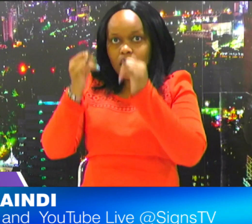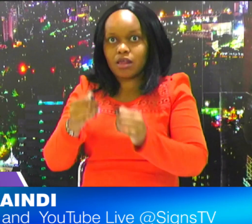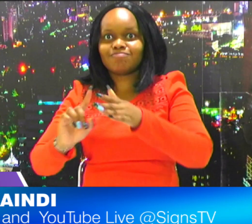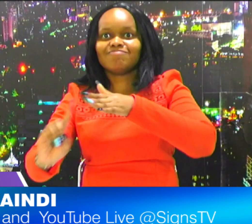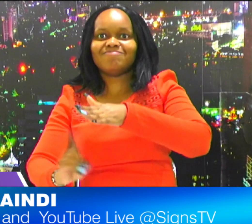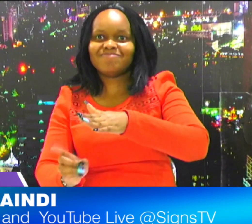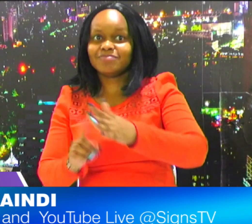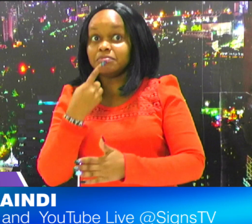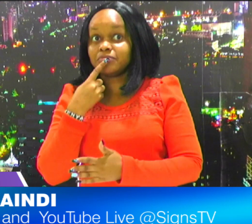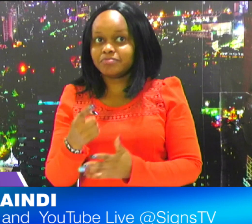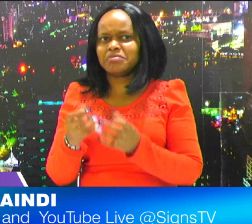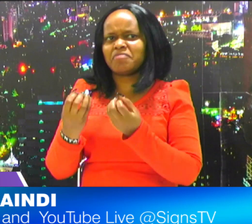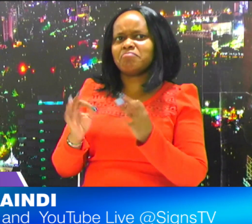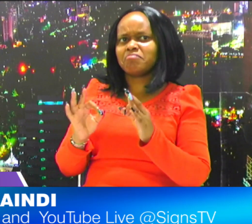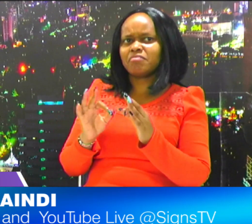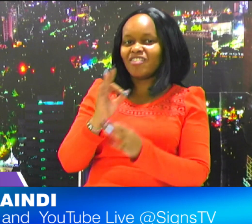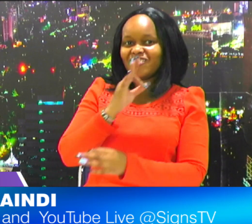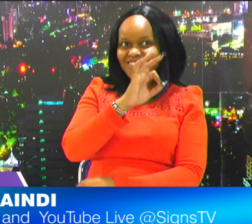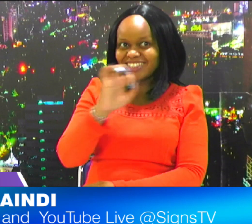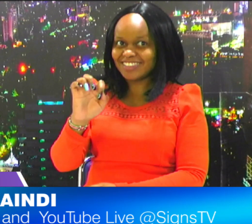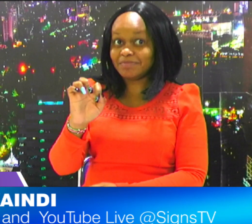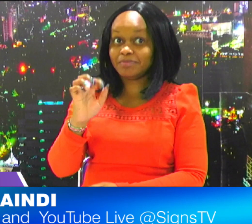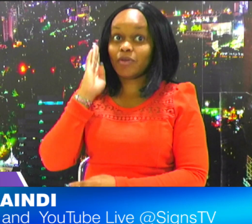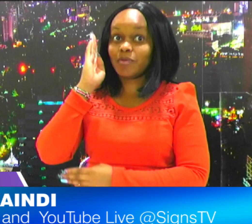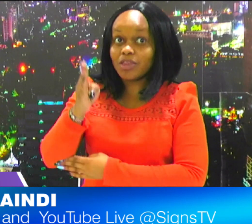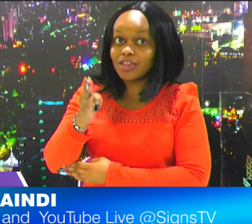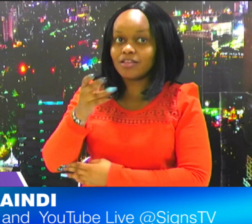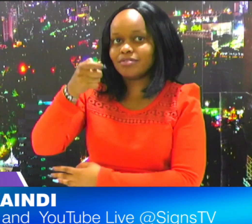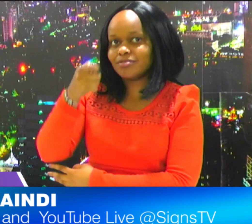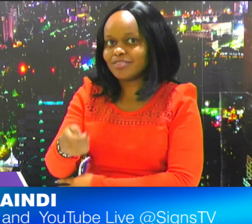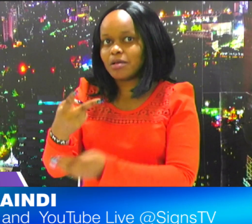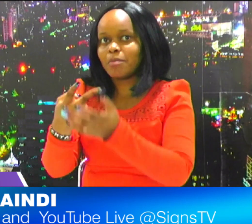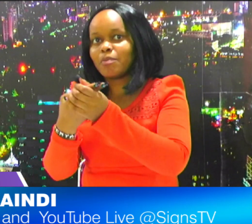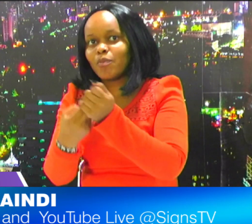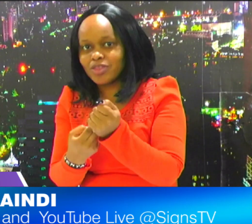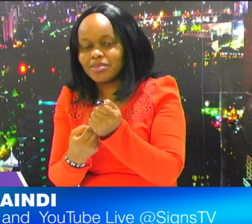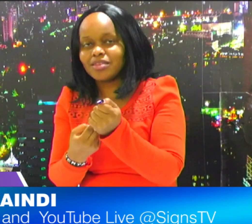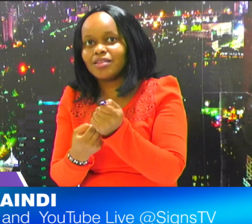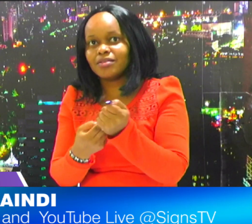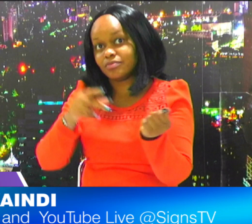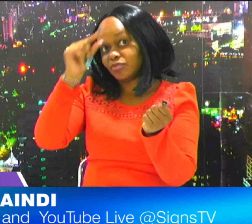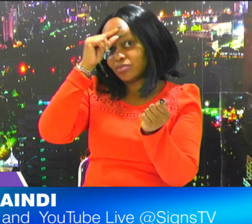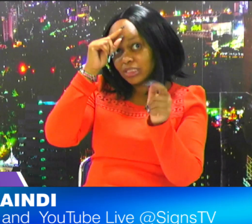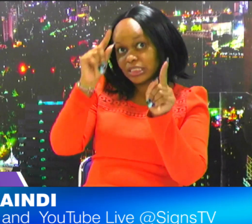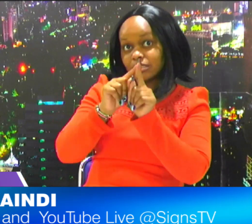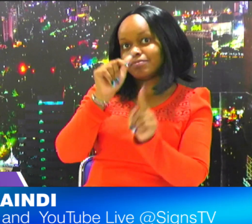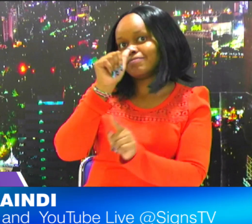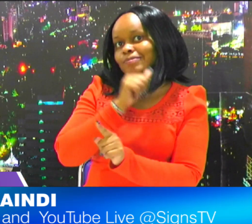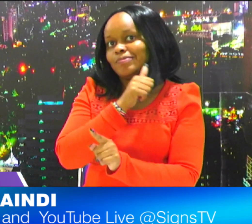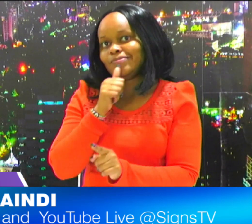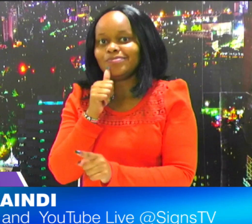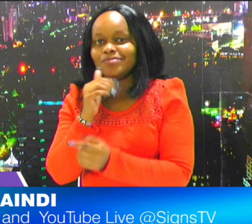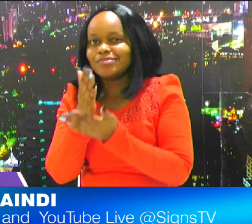after taking charge in the new ministry, said the fee will be charged on